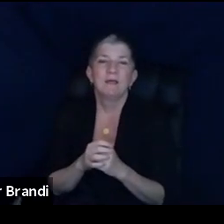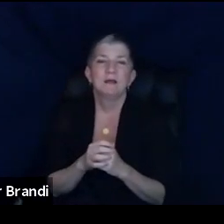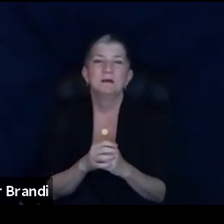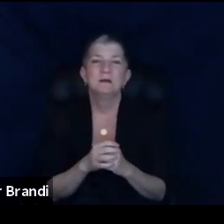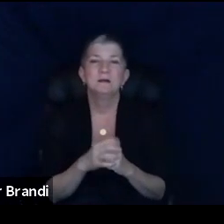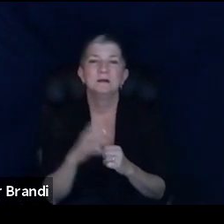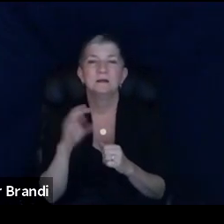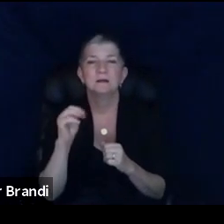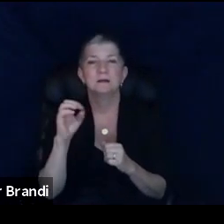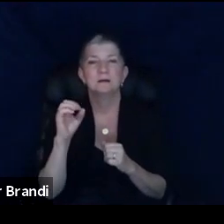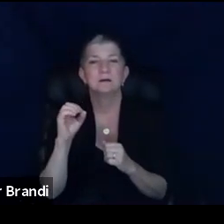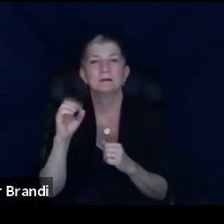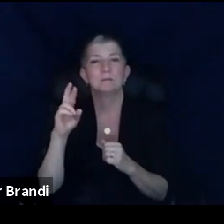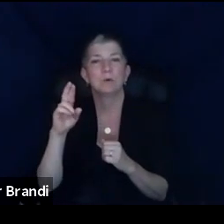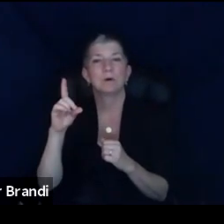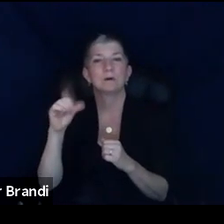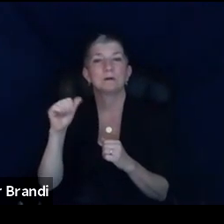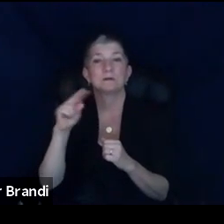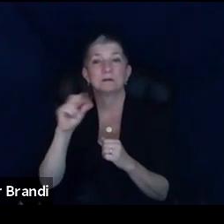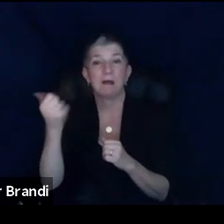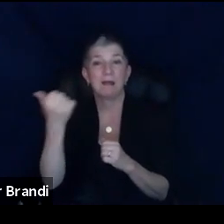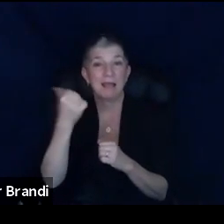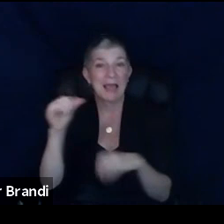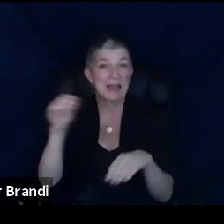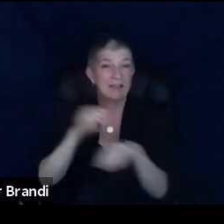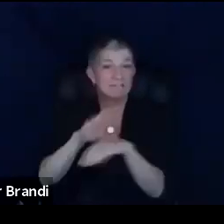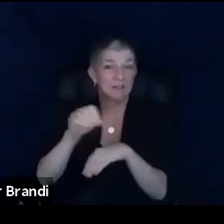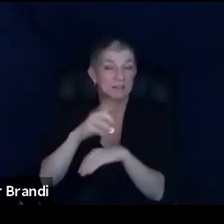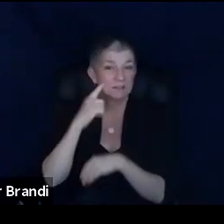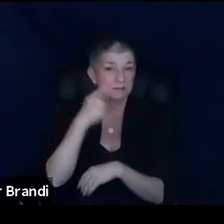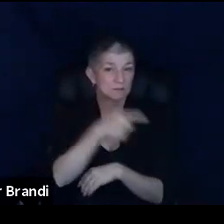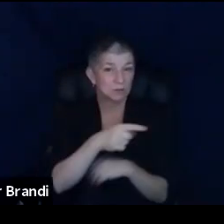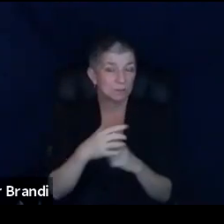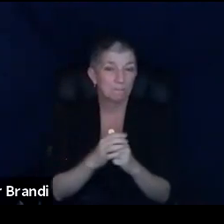Mardana, how about you? Any advice?